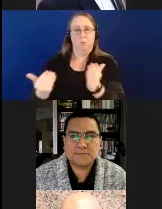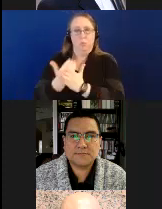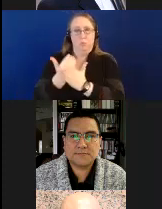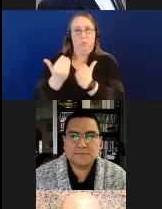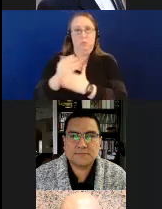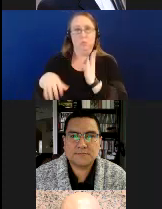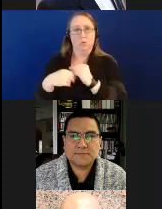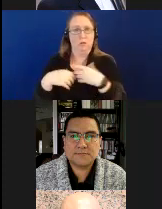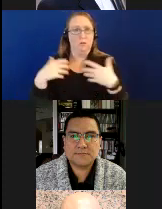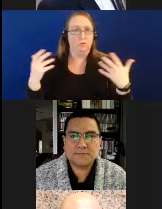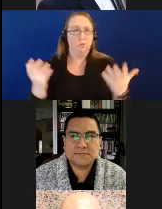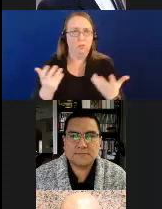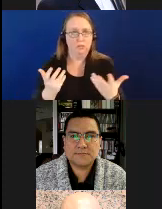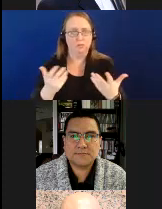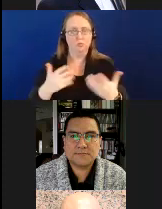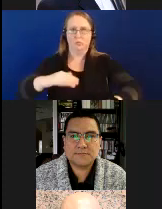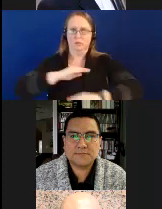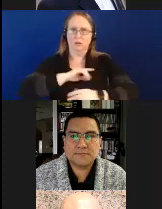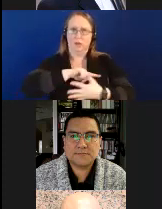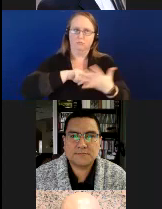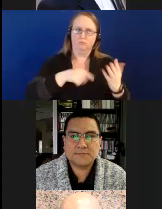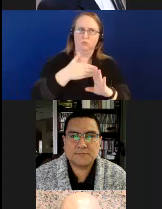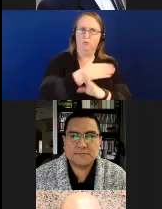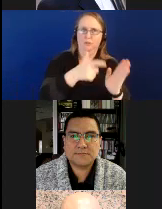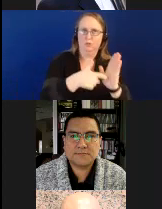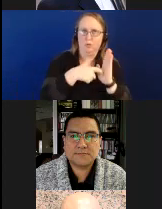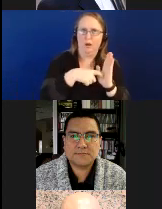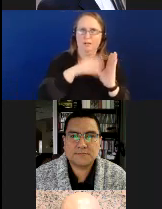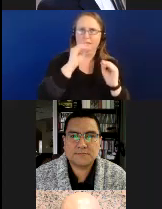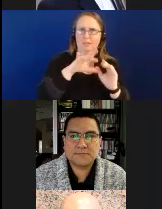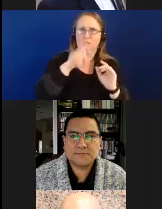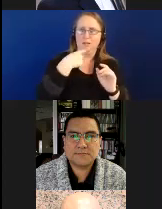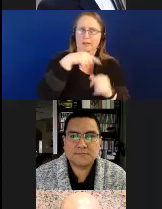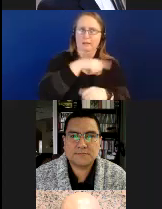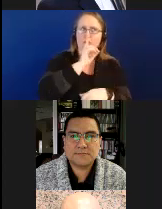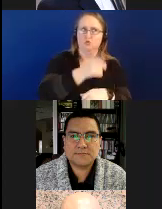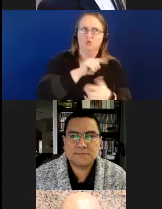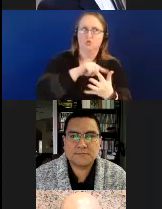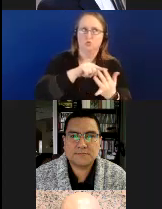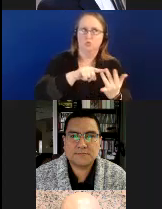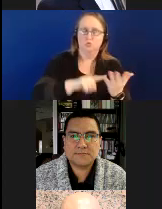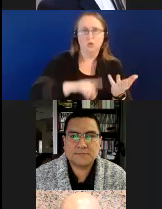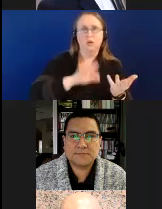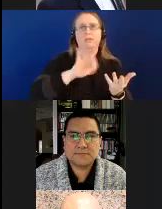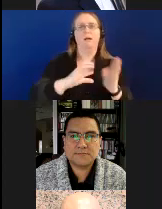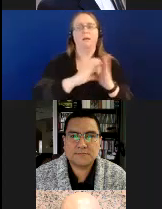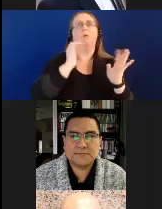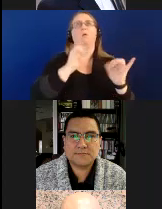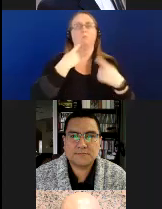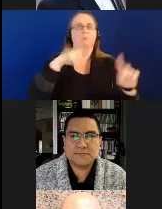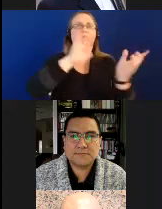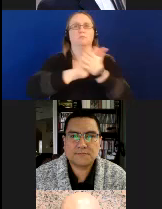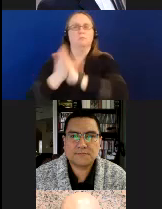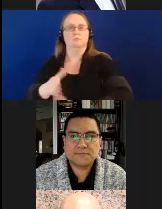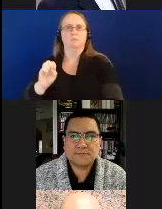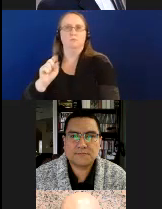adding is that in addition to meeting all these requirements that teachers have to say, this is all true for this passage to become a part of STAAR,